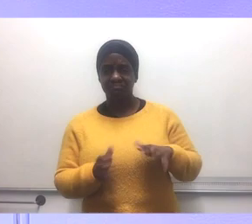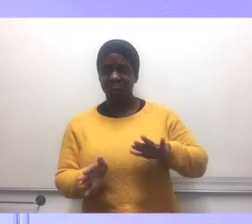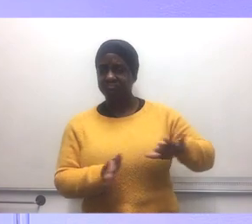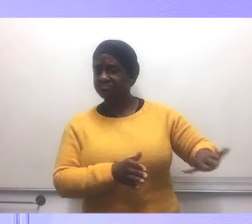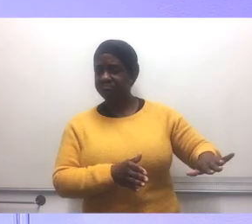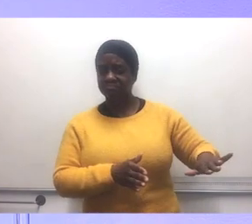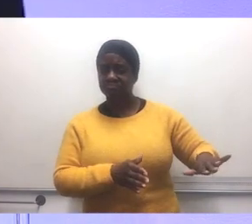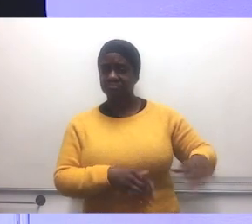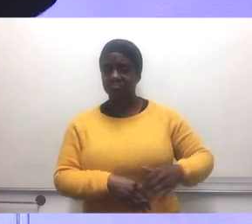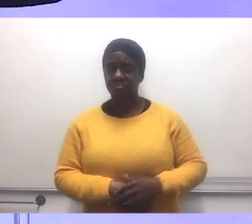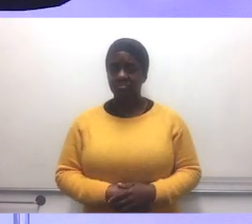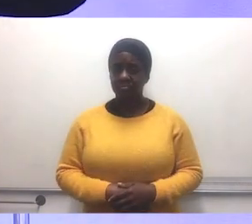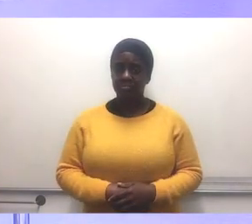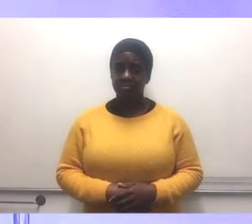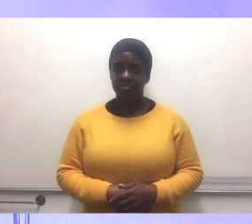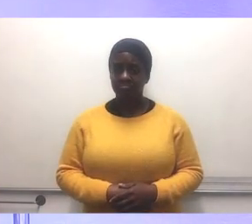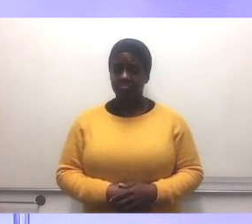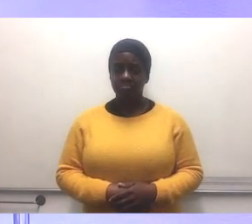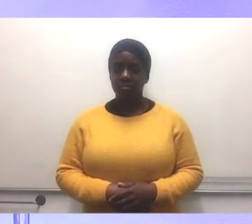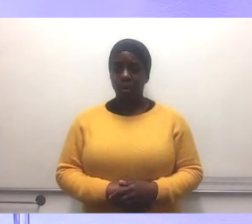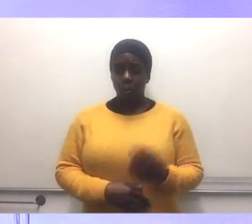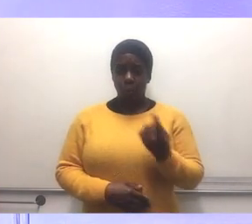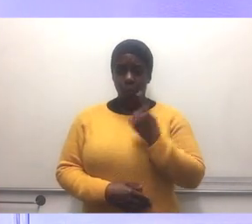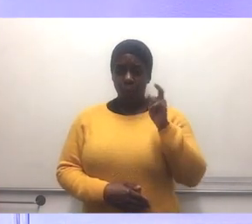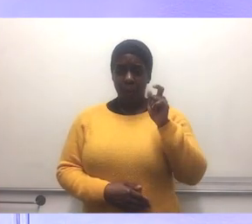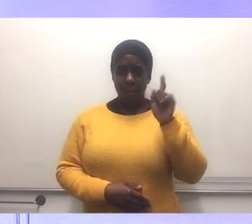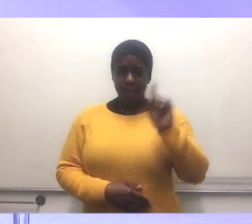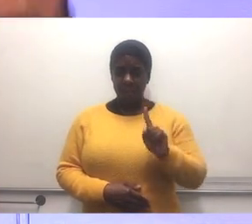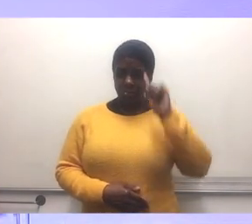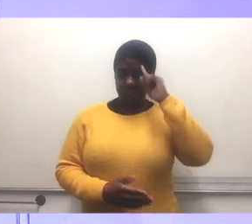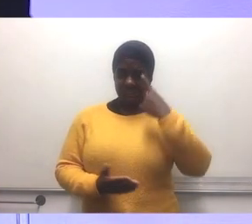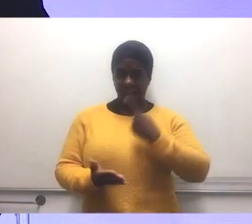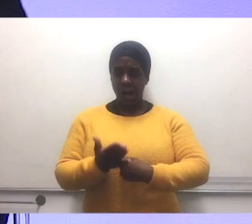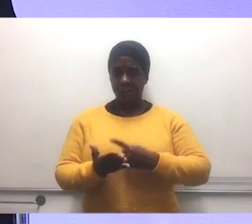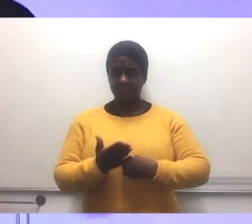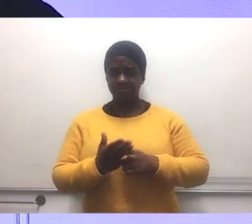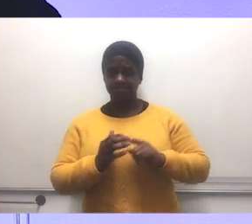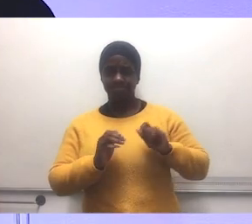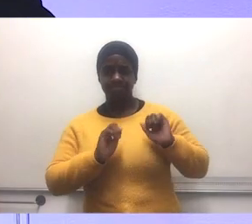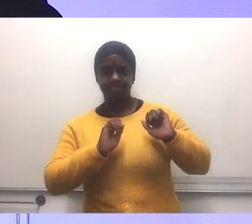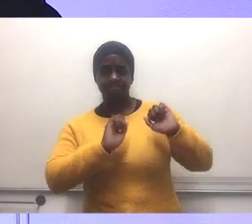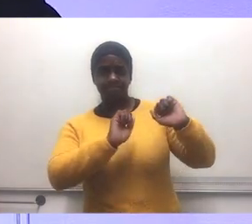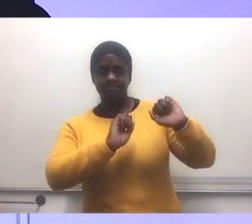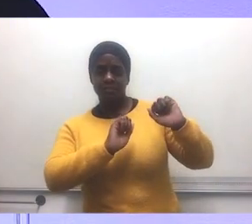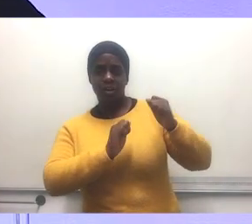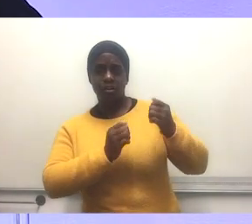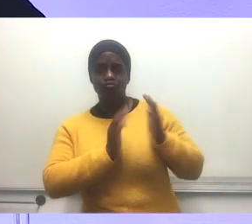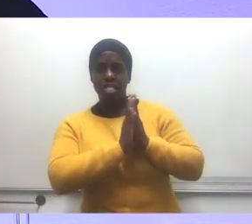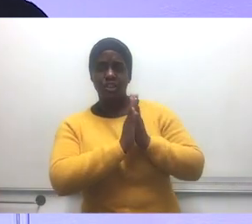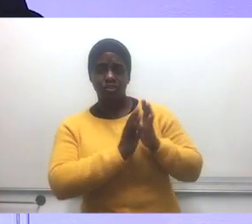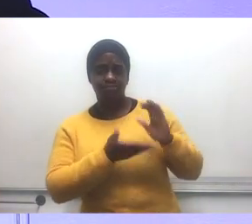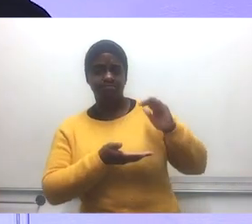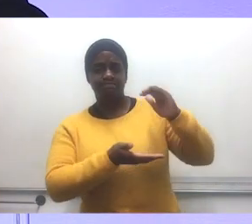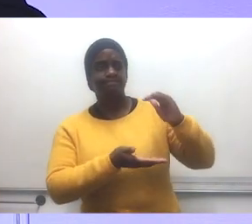people have put in place or as the potentate of their religion. I've come by to let you know